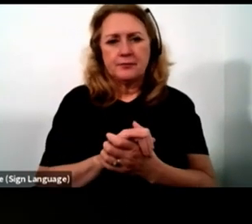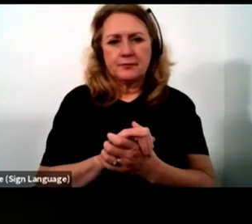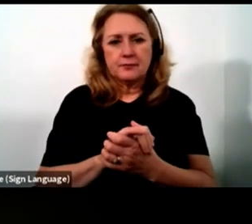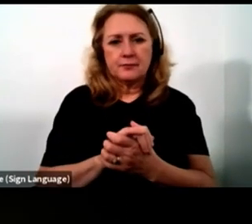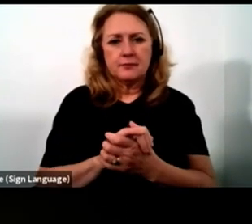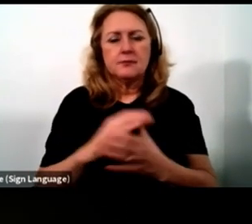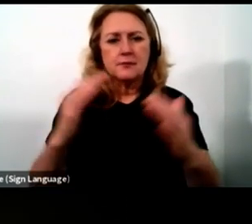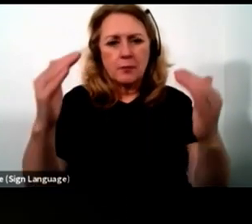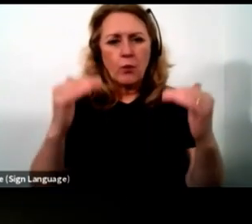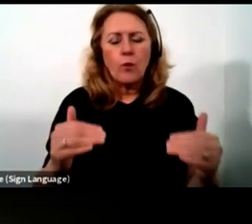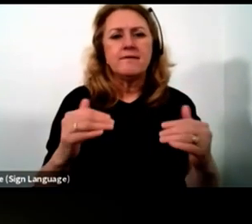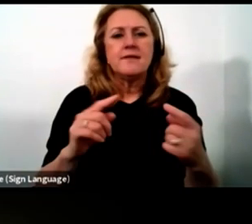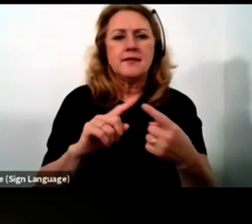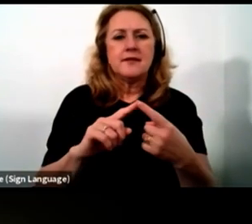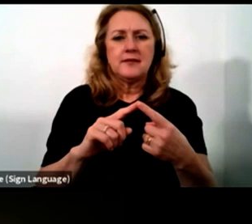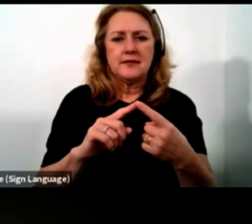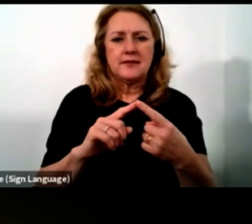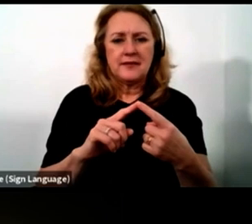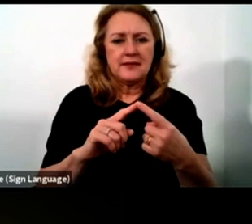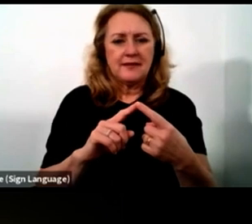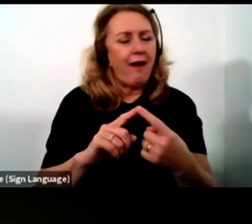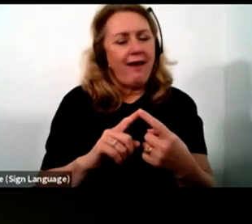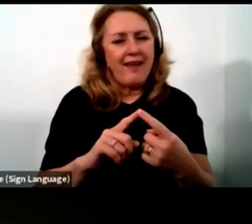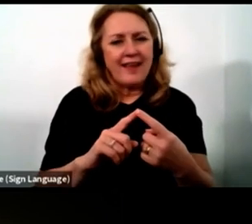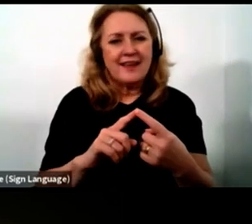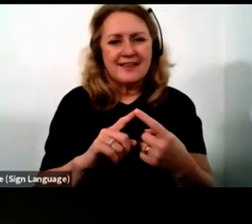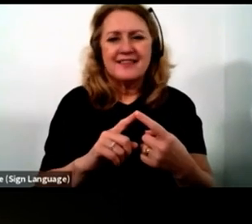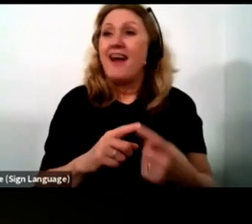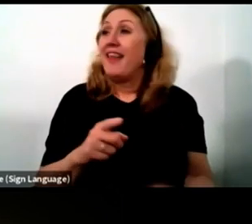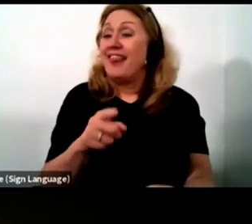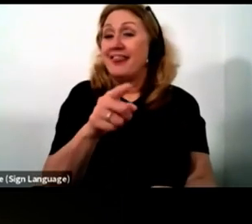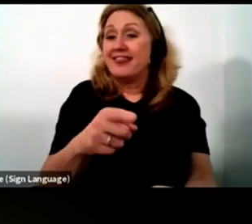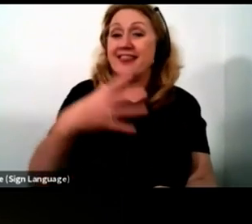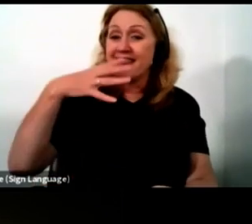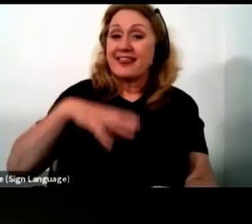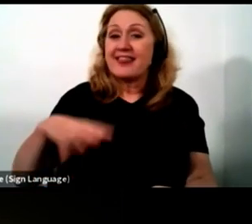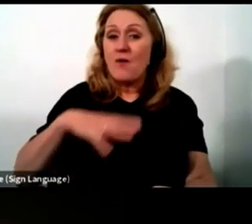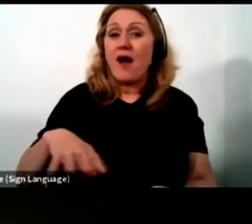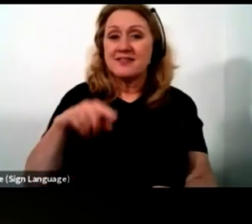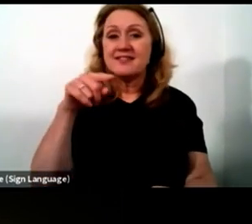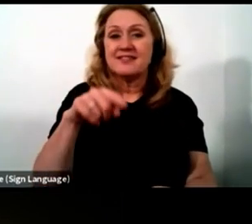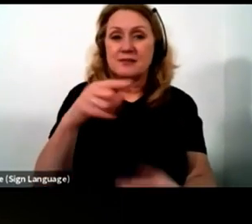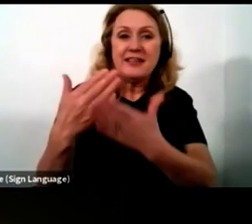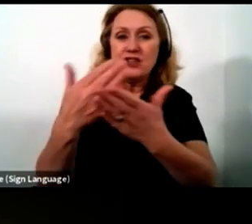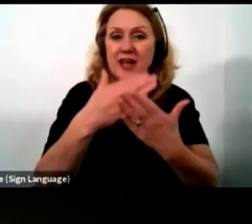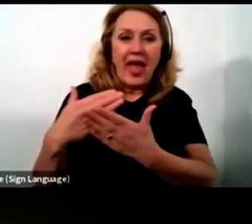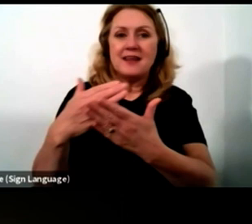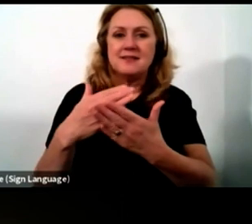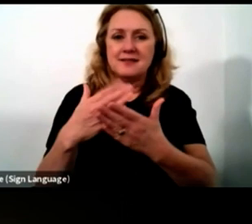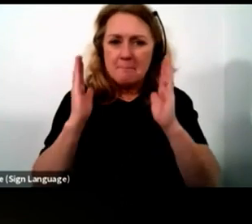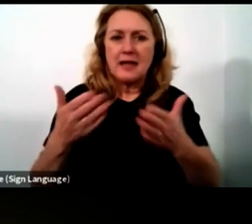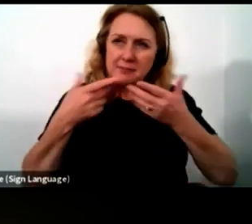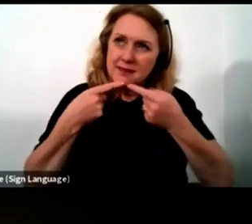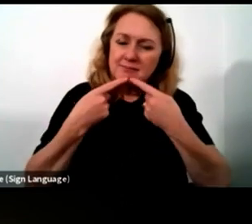on quickly here. Please do share, Prof. Ono. There are a lot of, do you see, they want to, that this must be shared